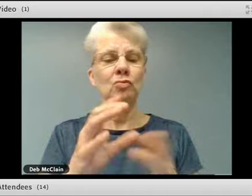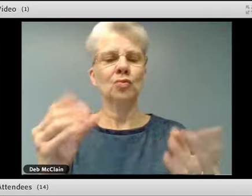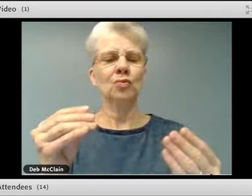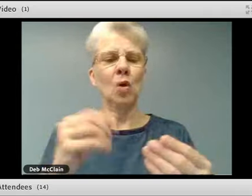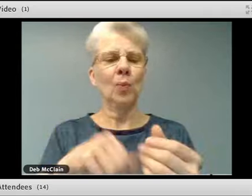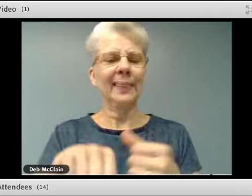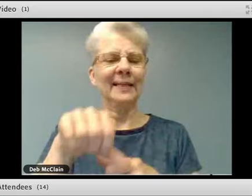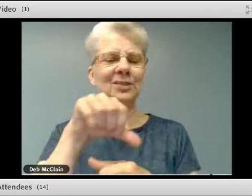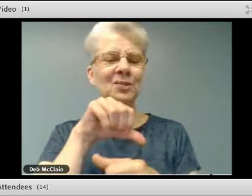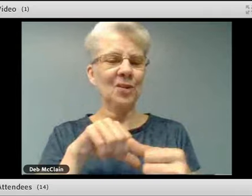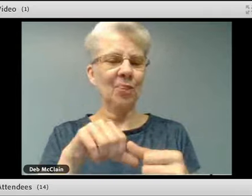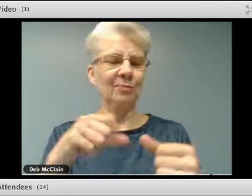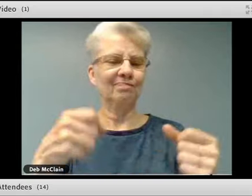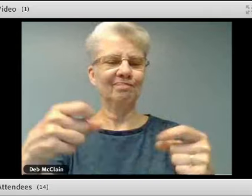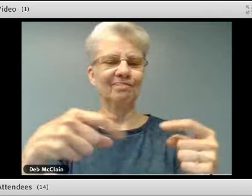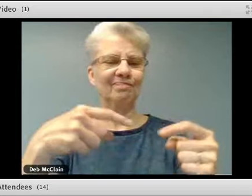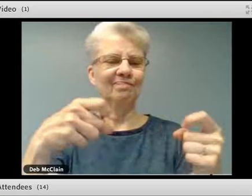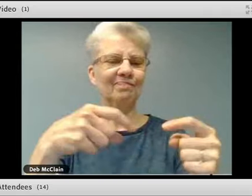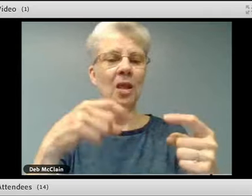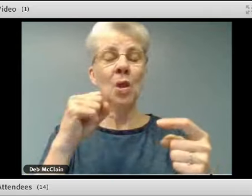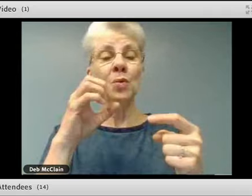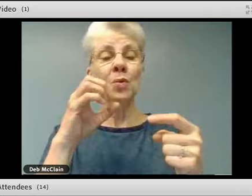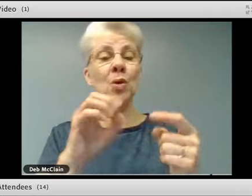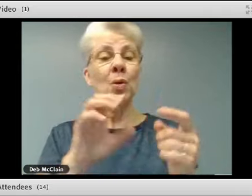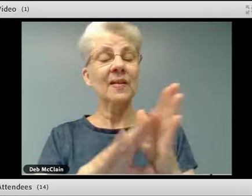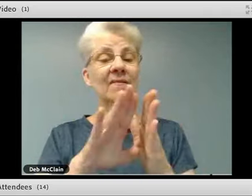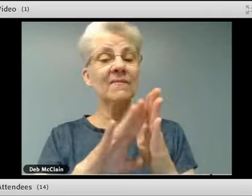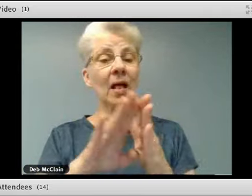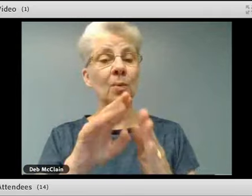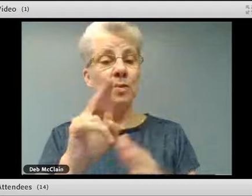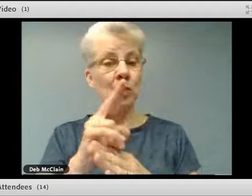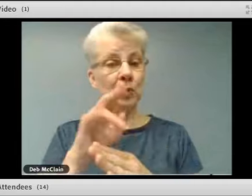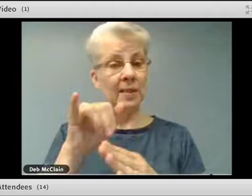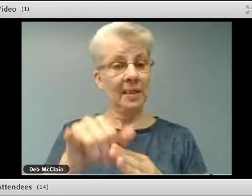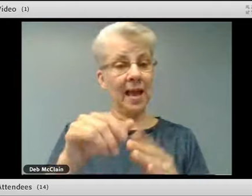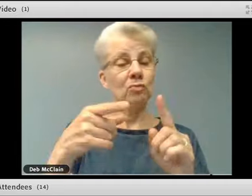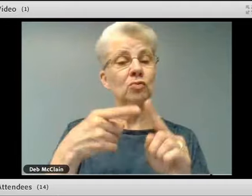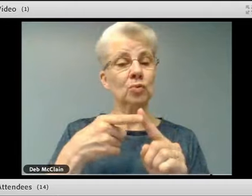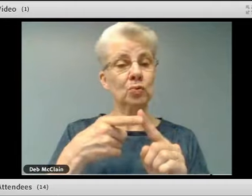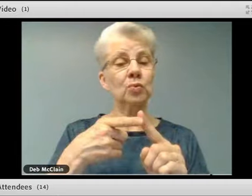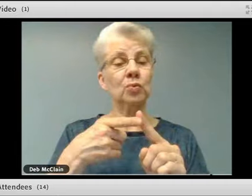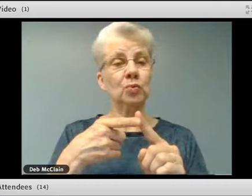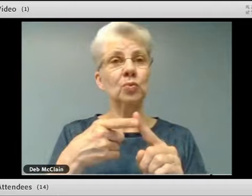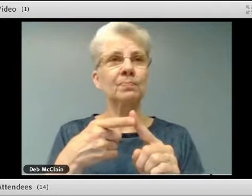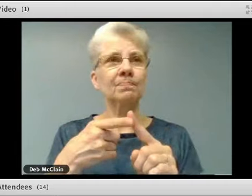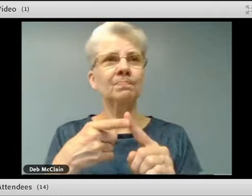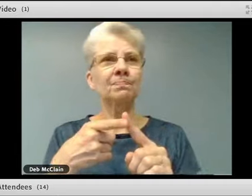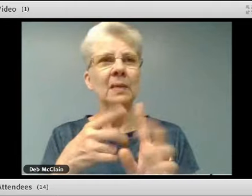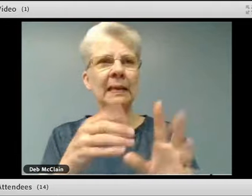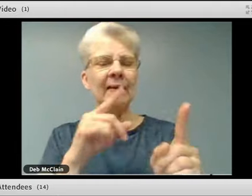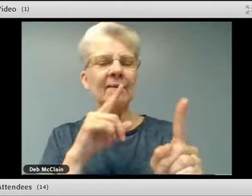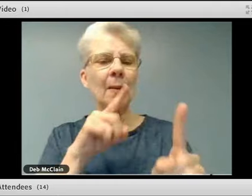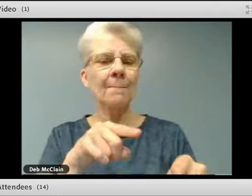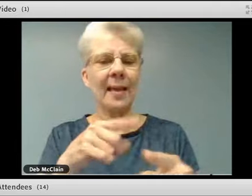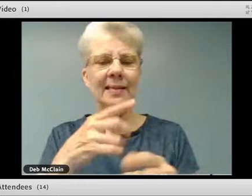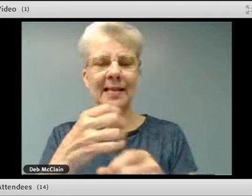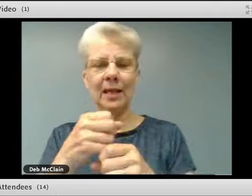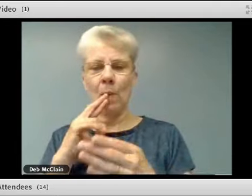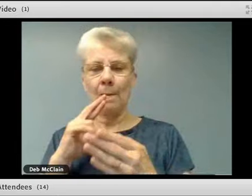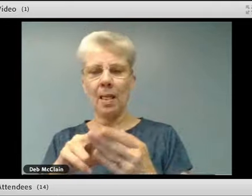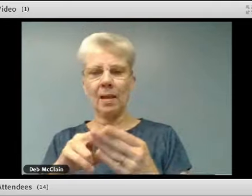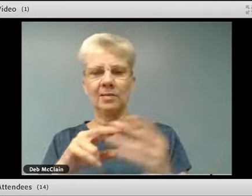other. So it's what developers will use in order to give commands and get